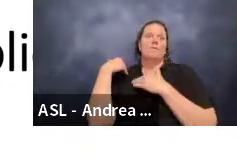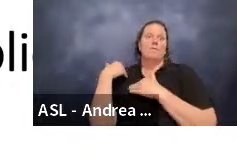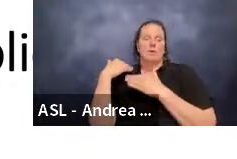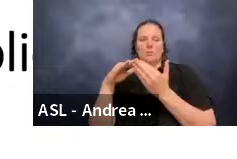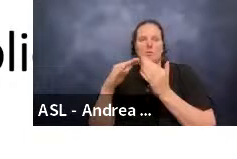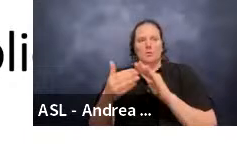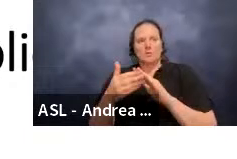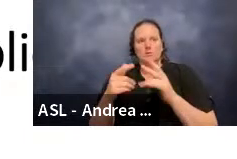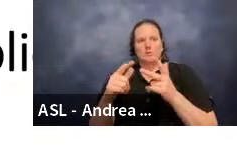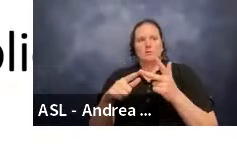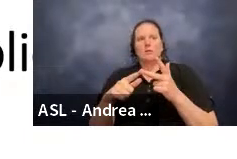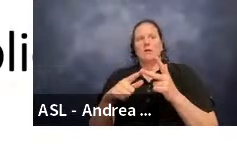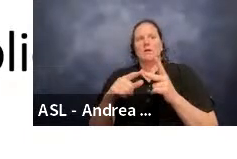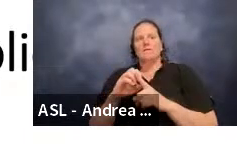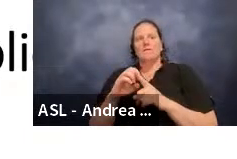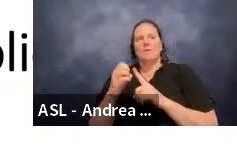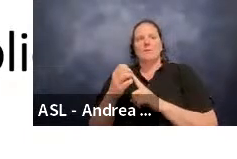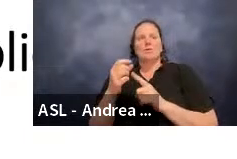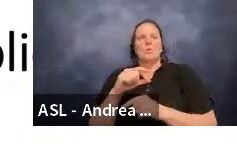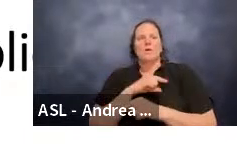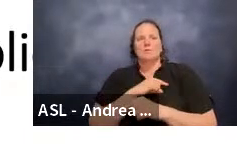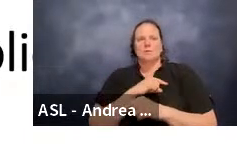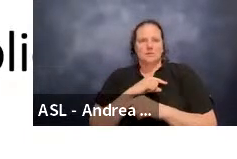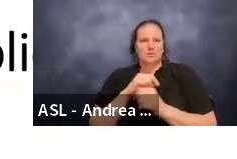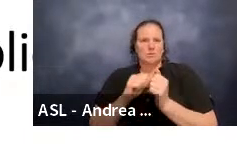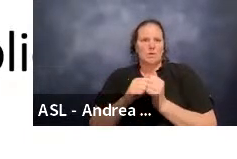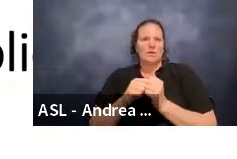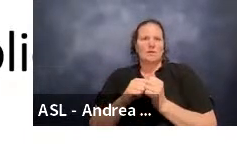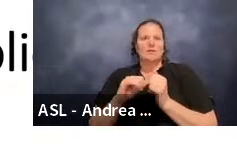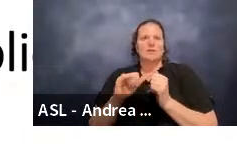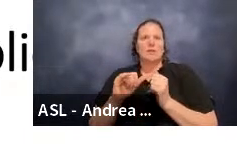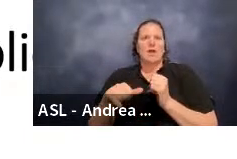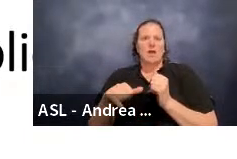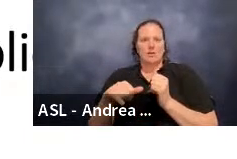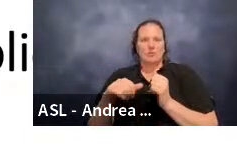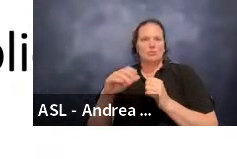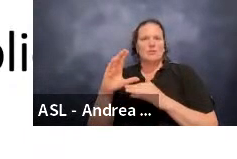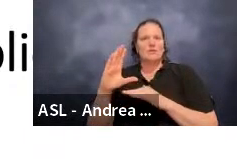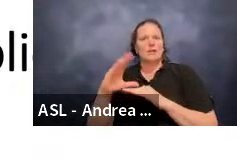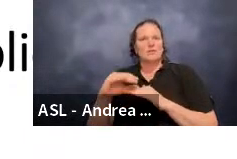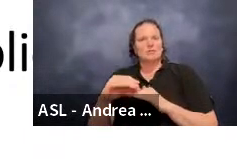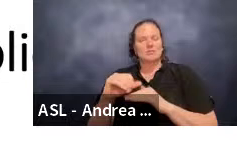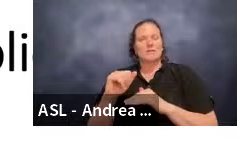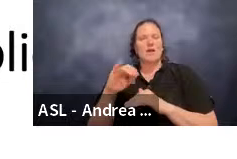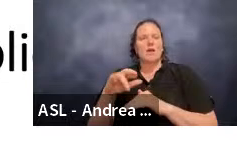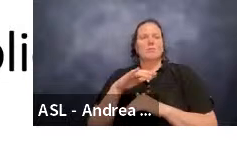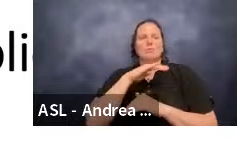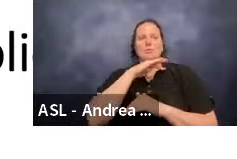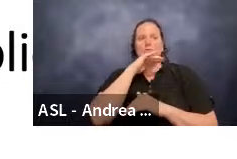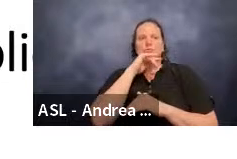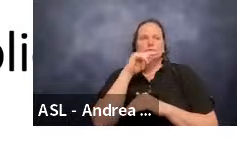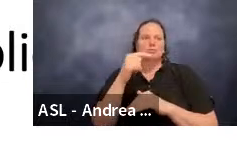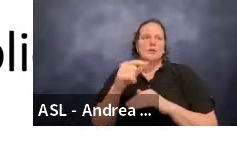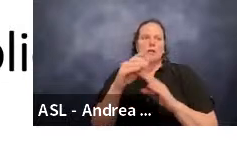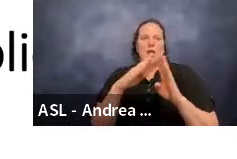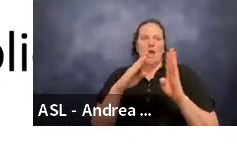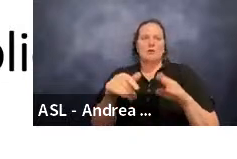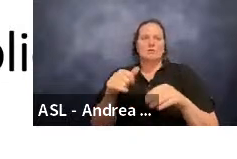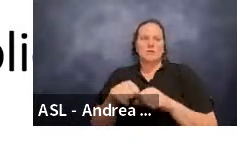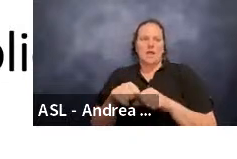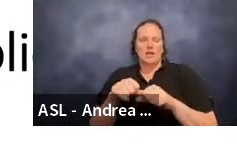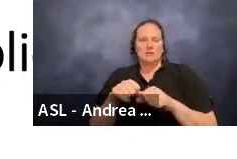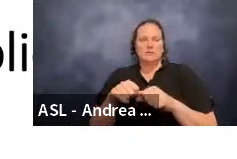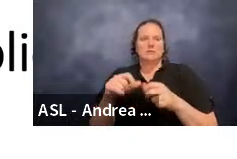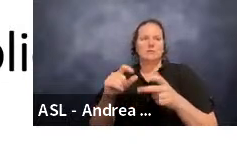quality, contributing to the reduction of air pollution and greenhouse gas emissions, and economic vitality, supporting the efficient movement of goods